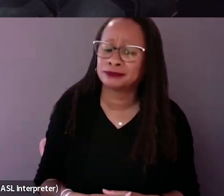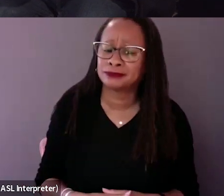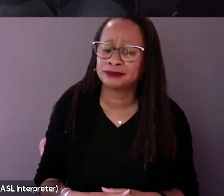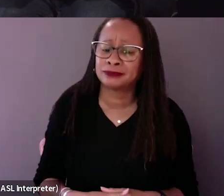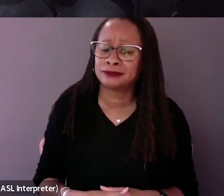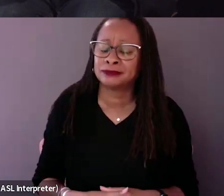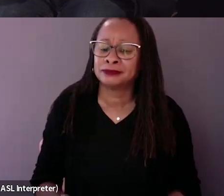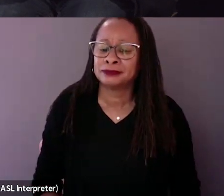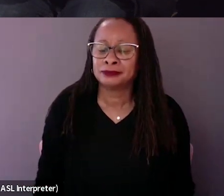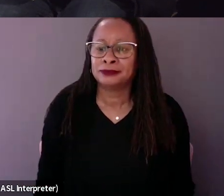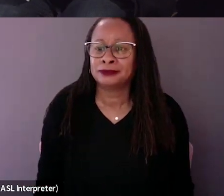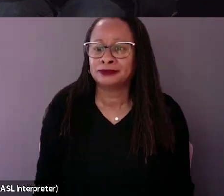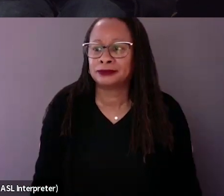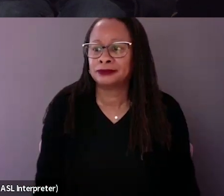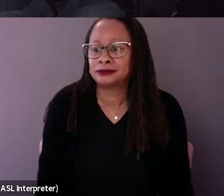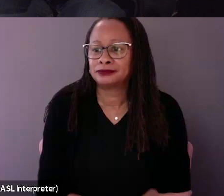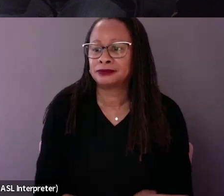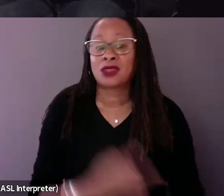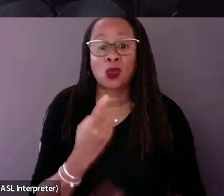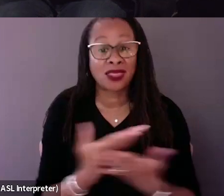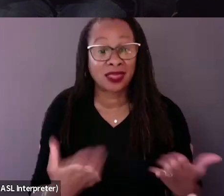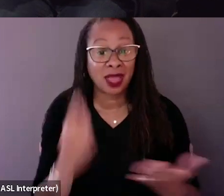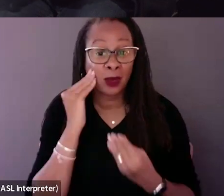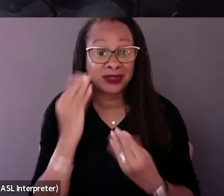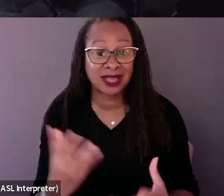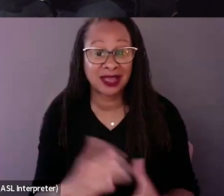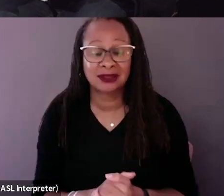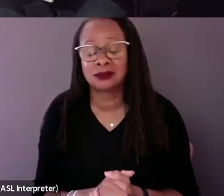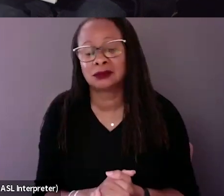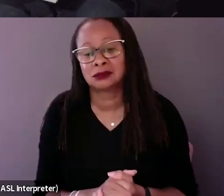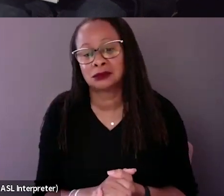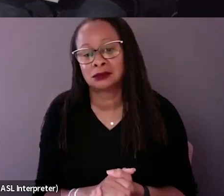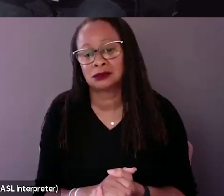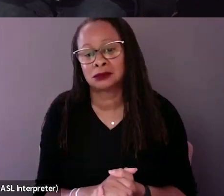Yeah, one thing I'll say is